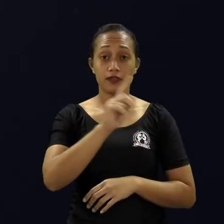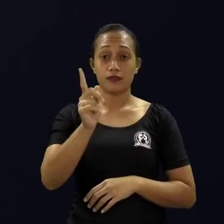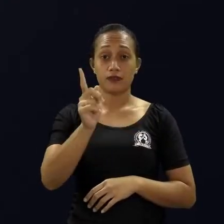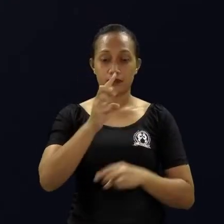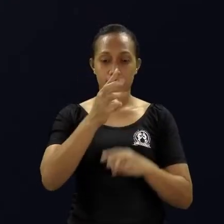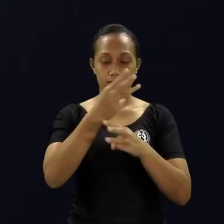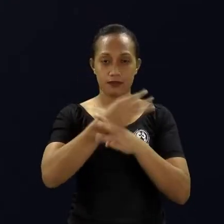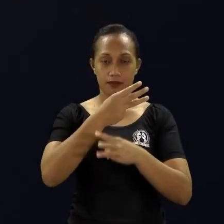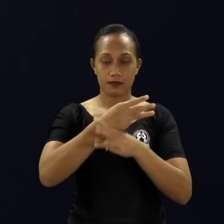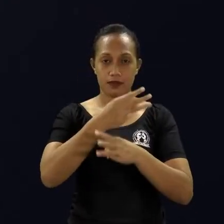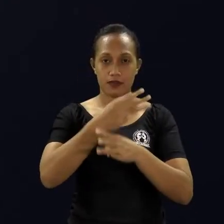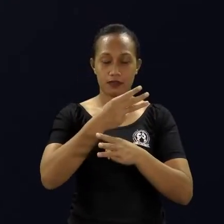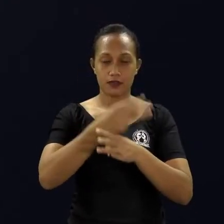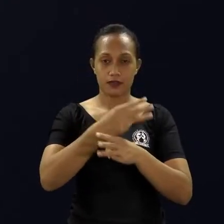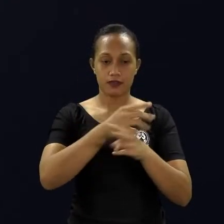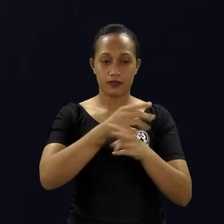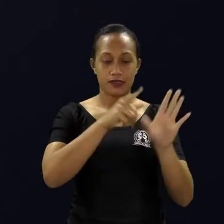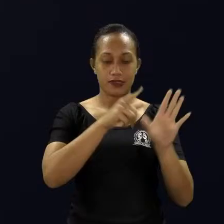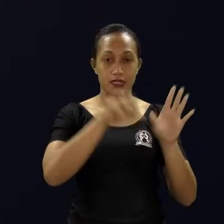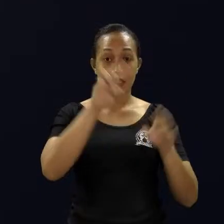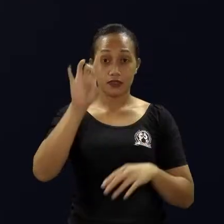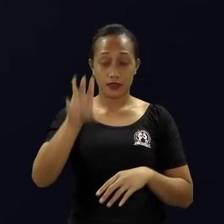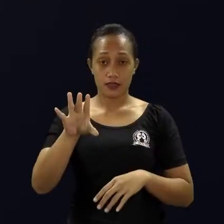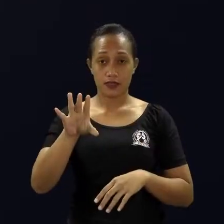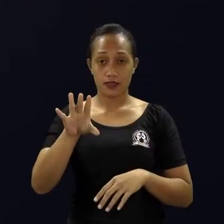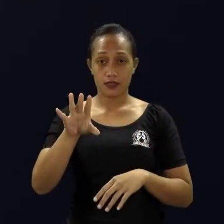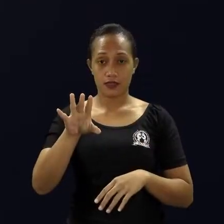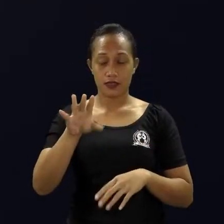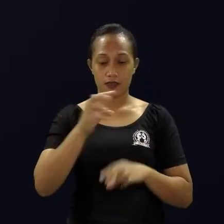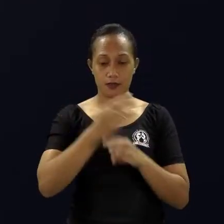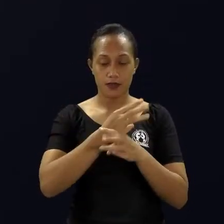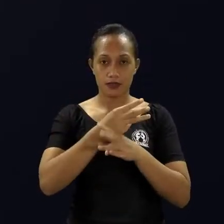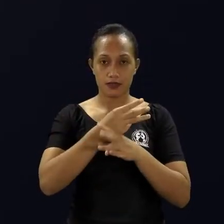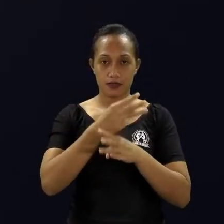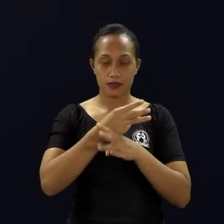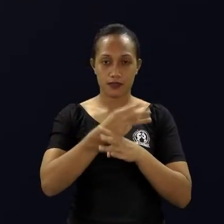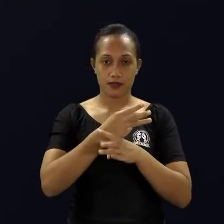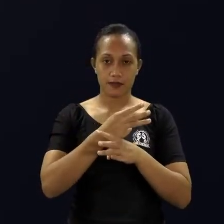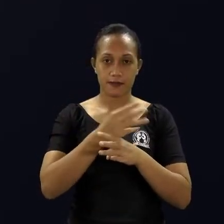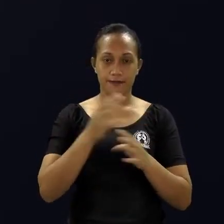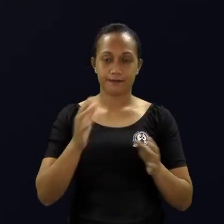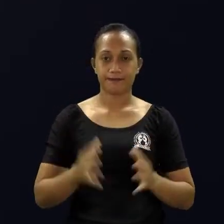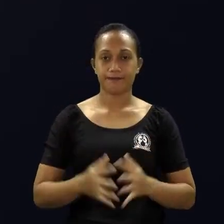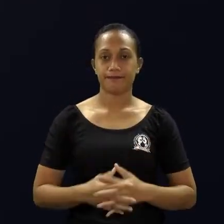o le matematika I tausanga 10 ia 10 mathematics.